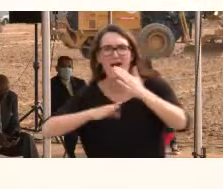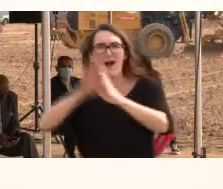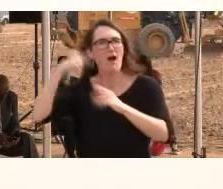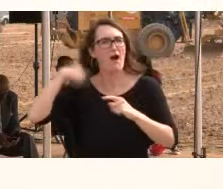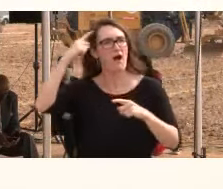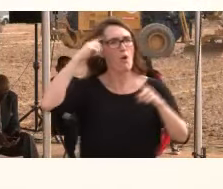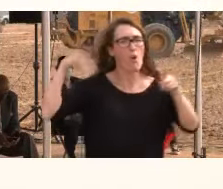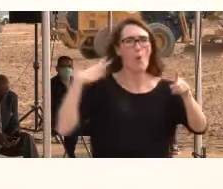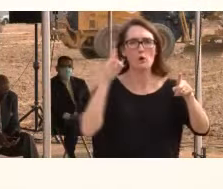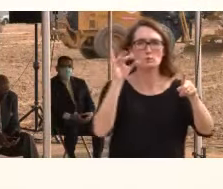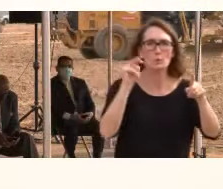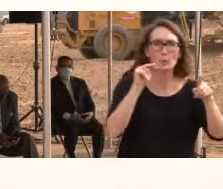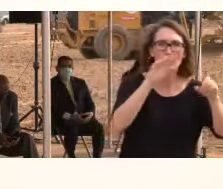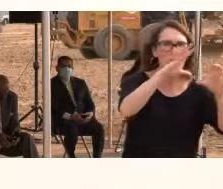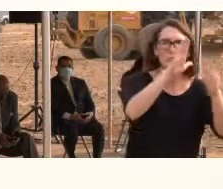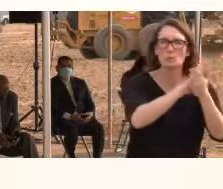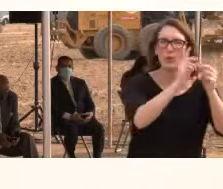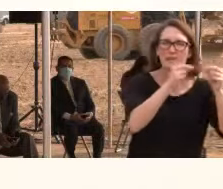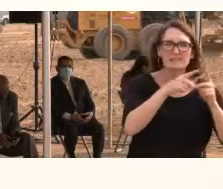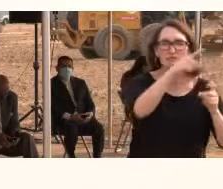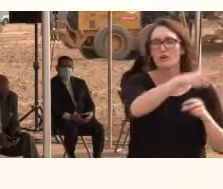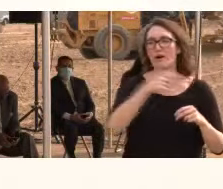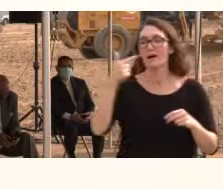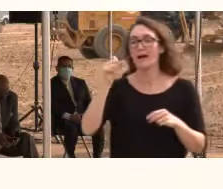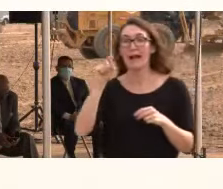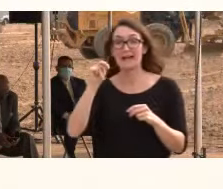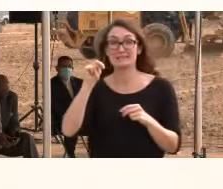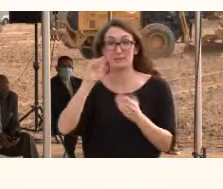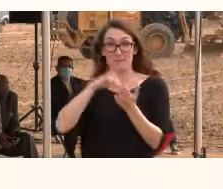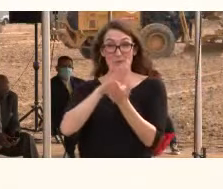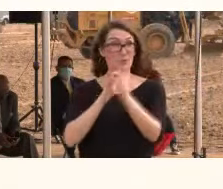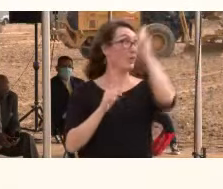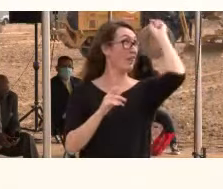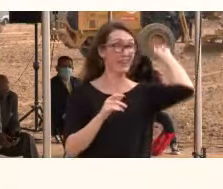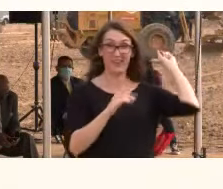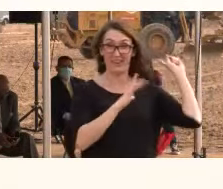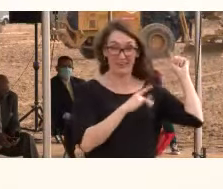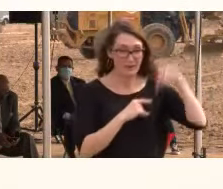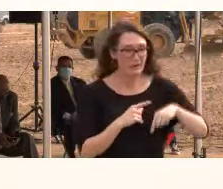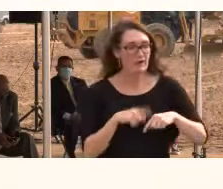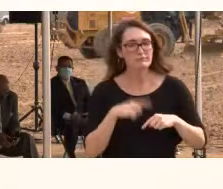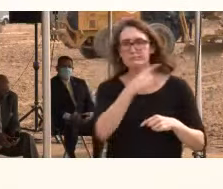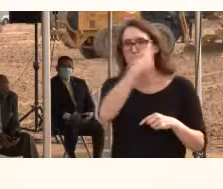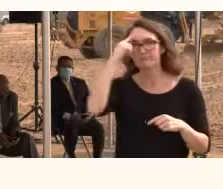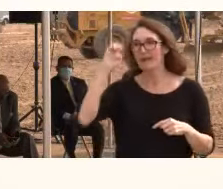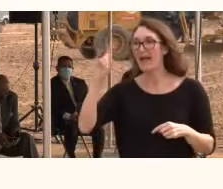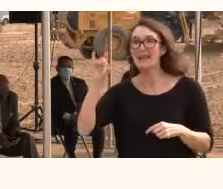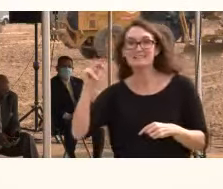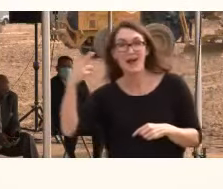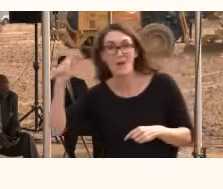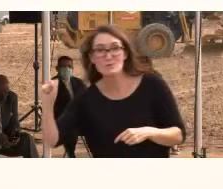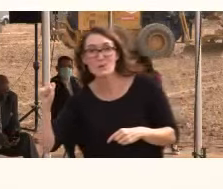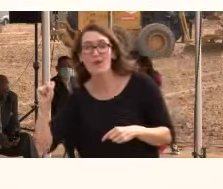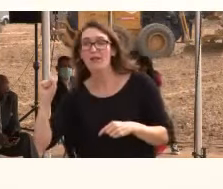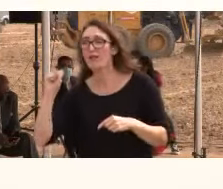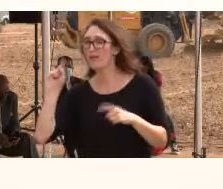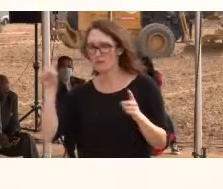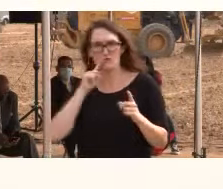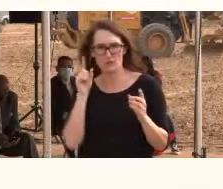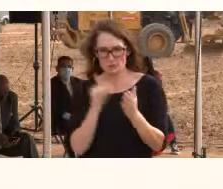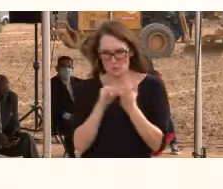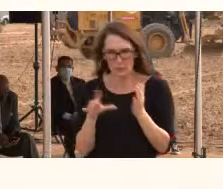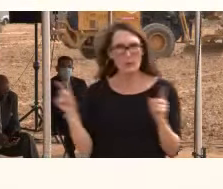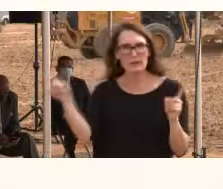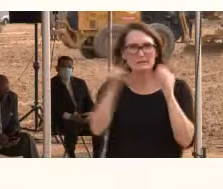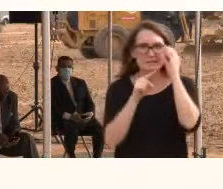Union Unified. I think of Gadsden Middle School behind me. I think of Edison High School. Students